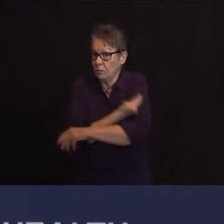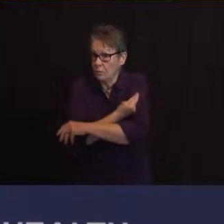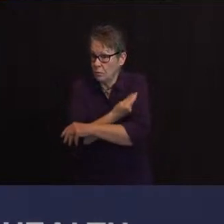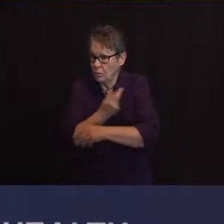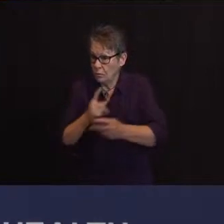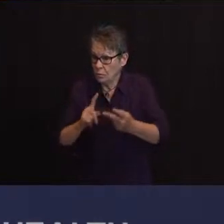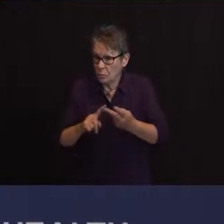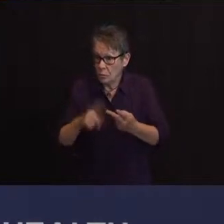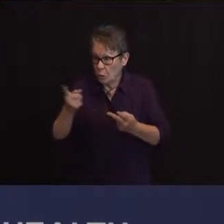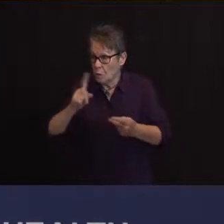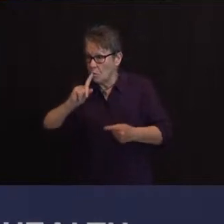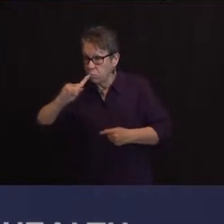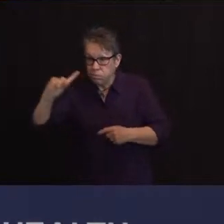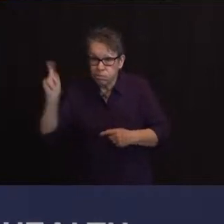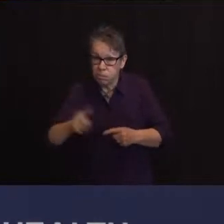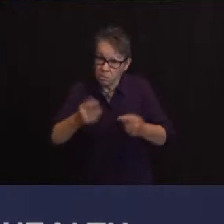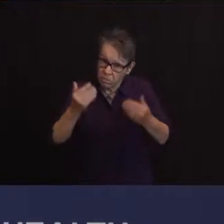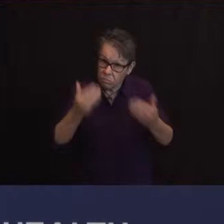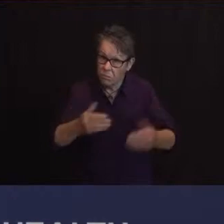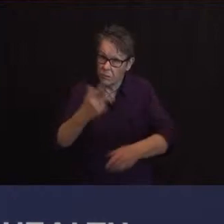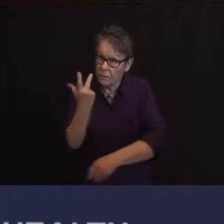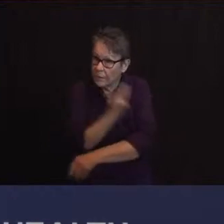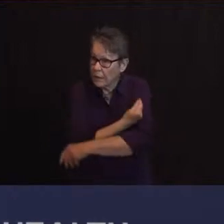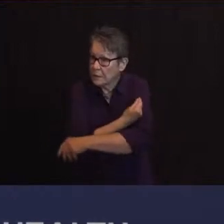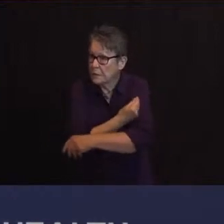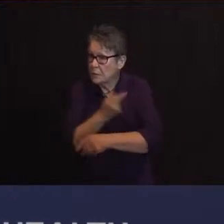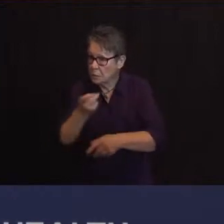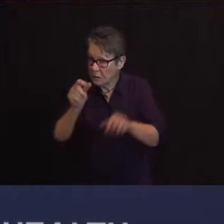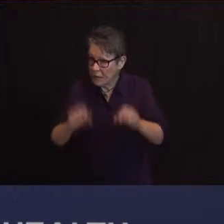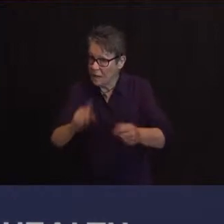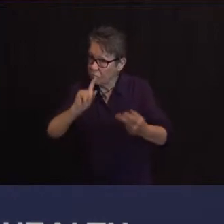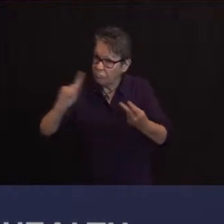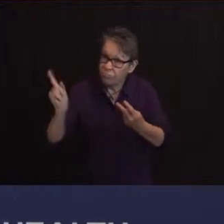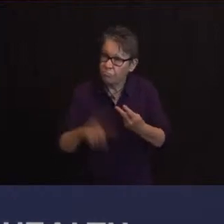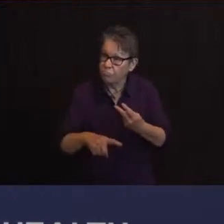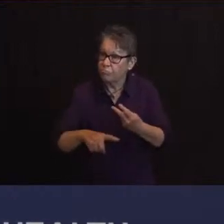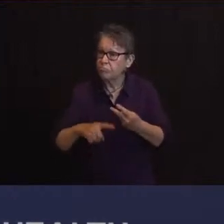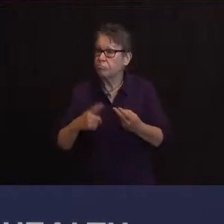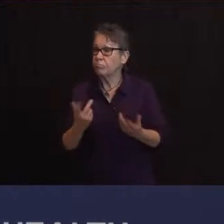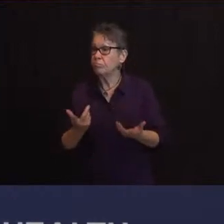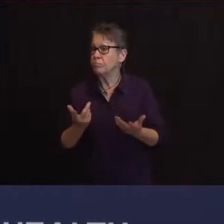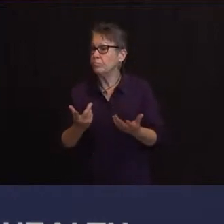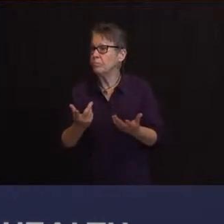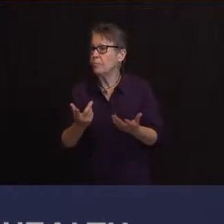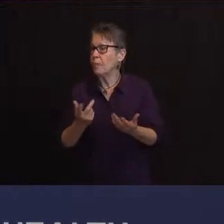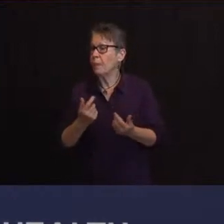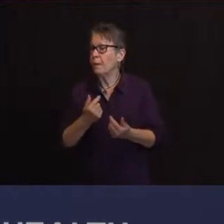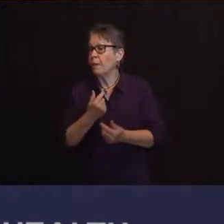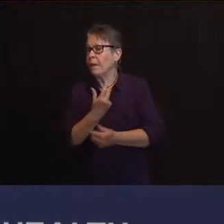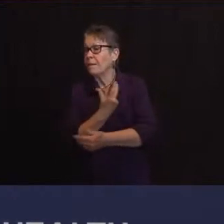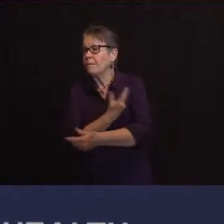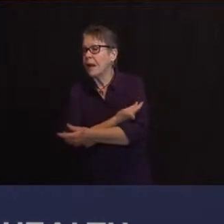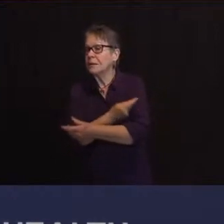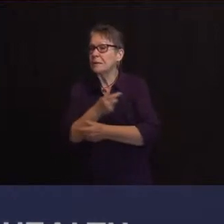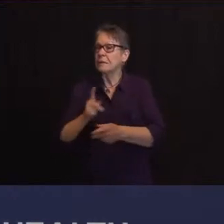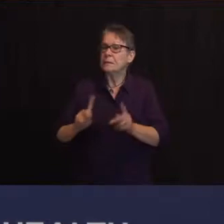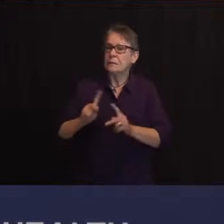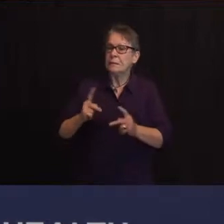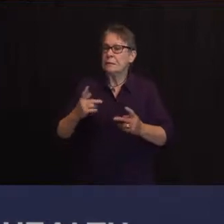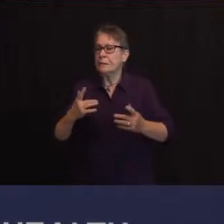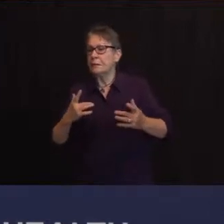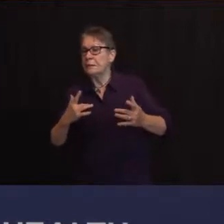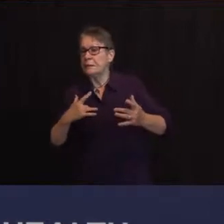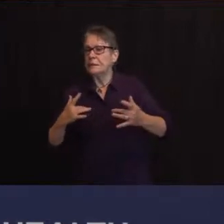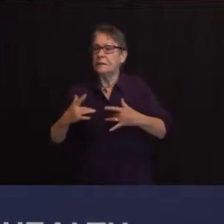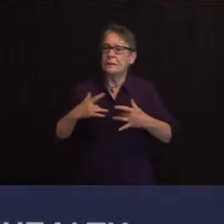vaccinated? And if so, will you? And lastly, have you heard any reports of vaccine hesitancy among law enforcement across the